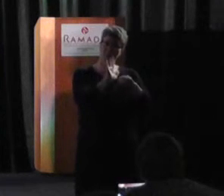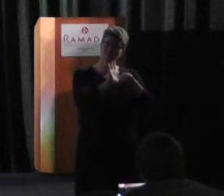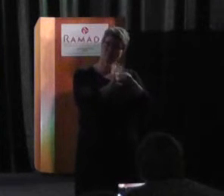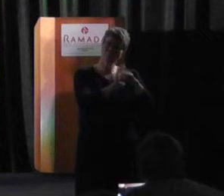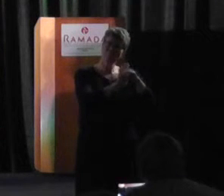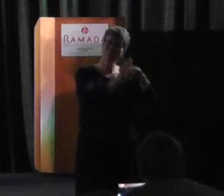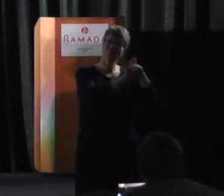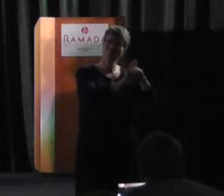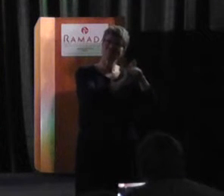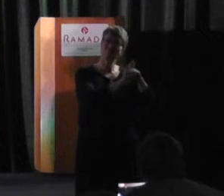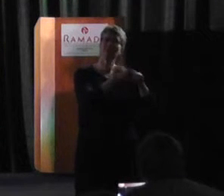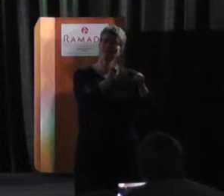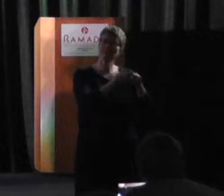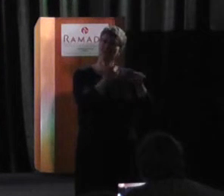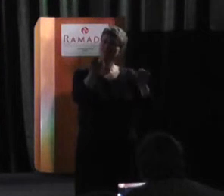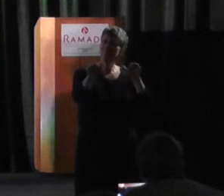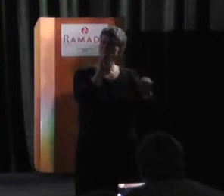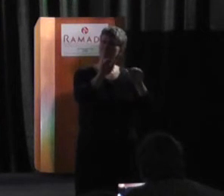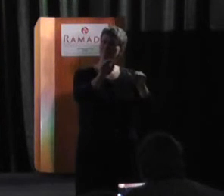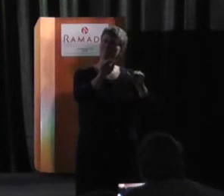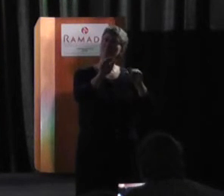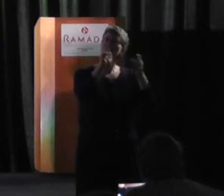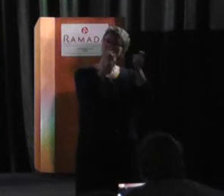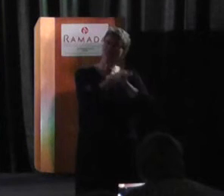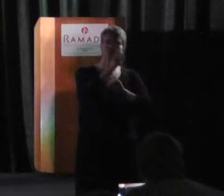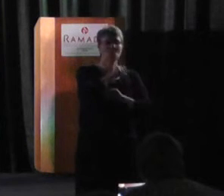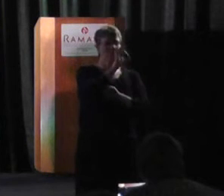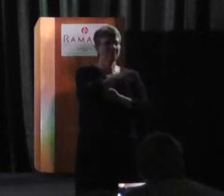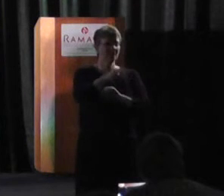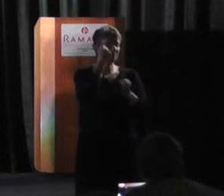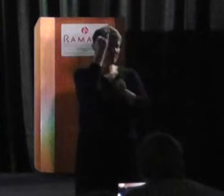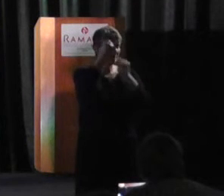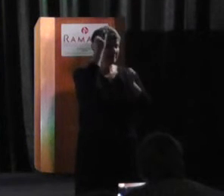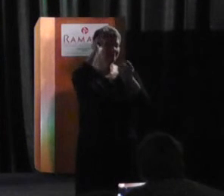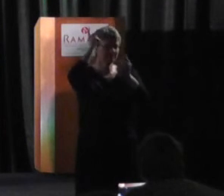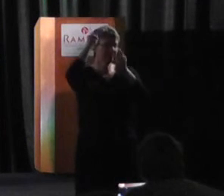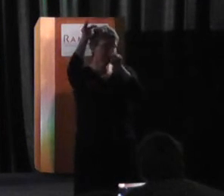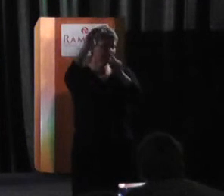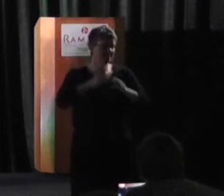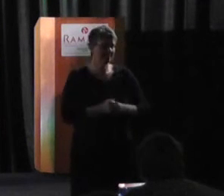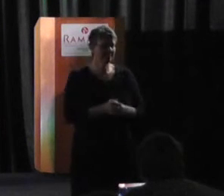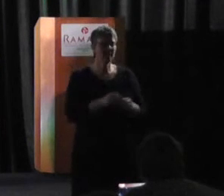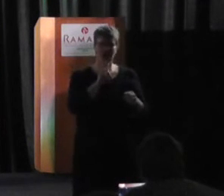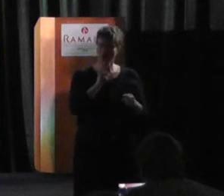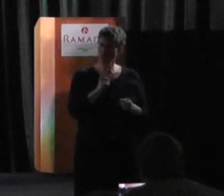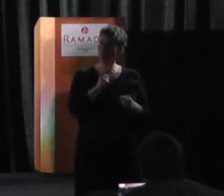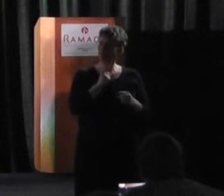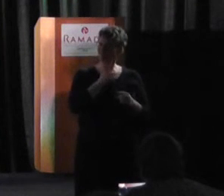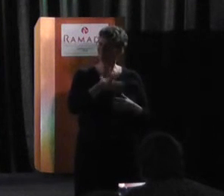to defy outdated stereotypes. I really like this part. If